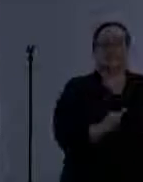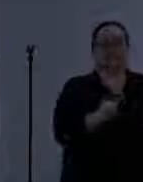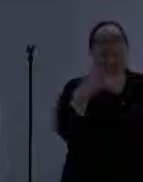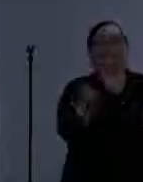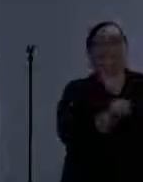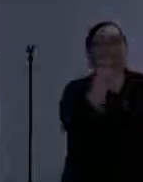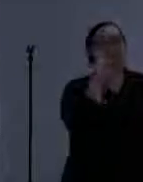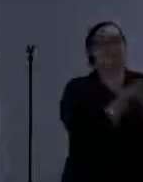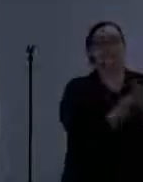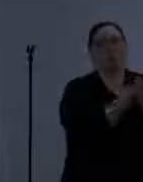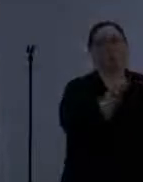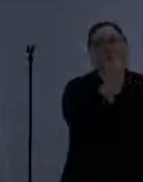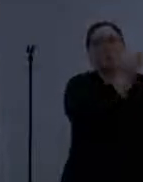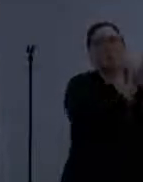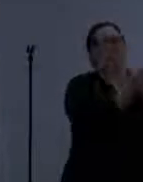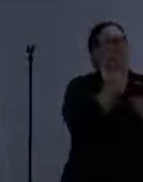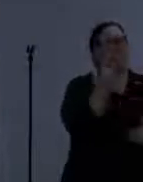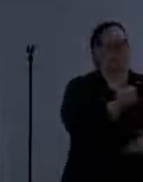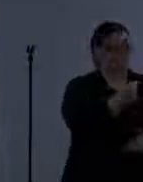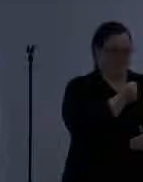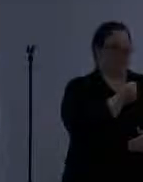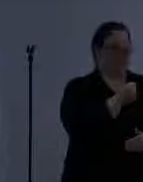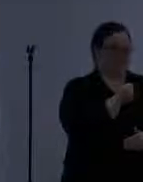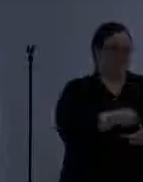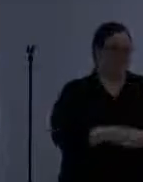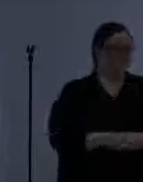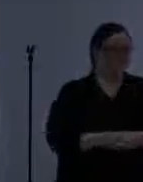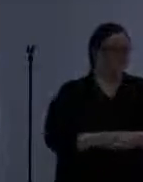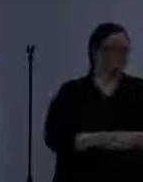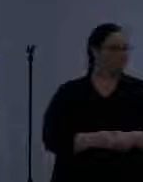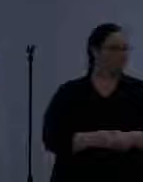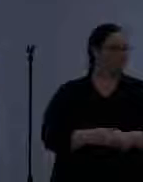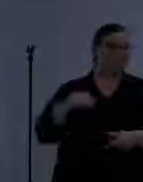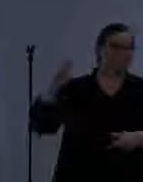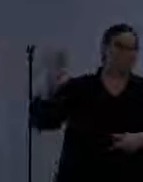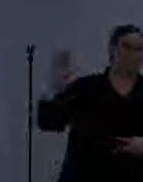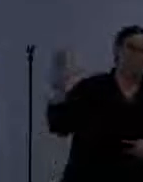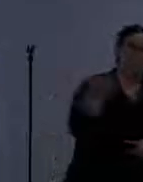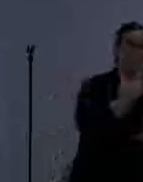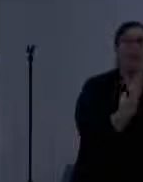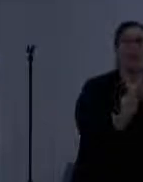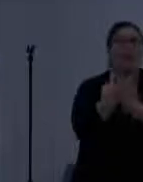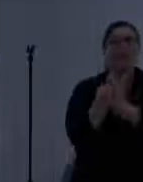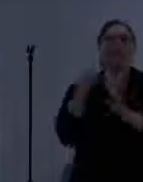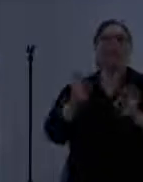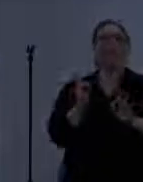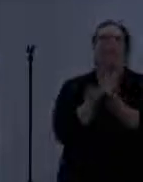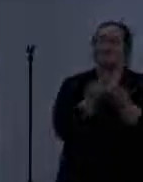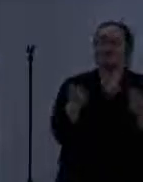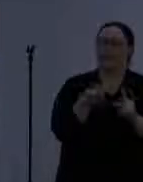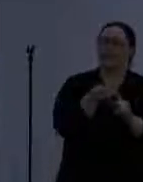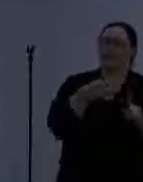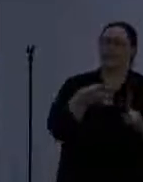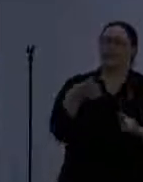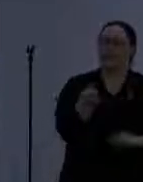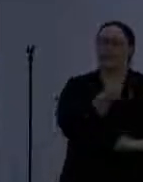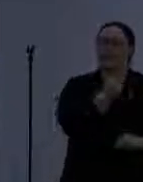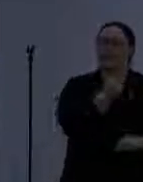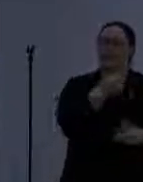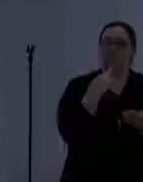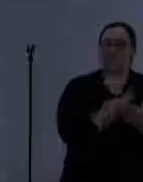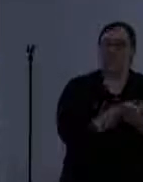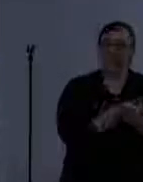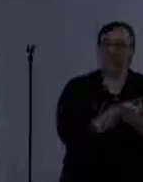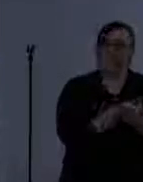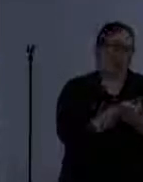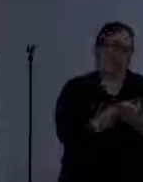required to do. So So I have got just listed here what